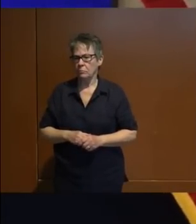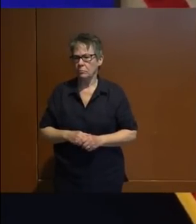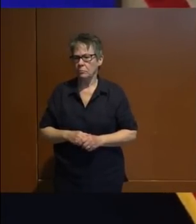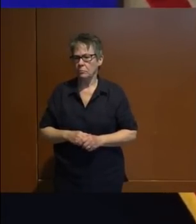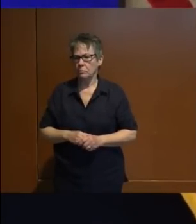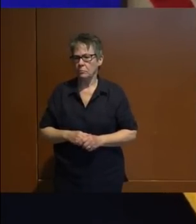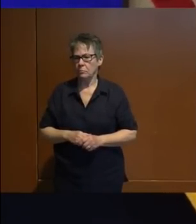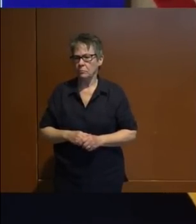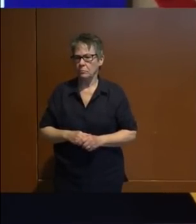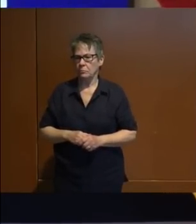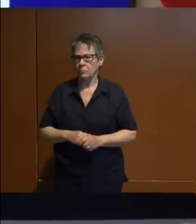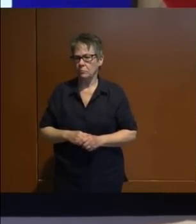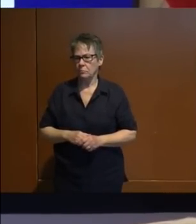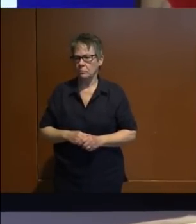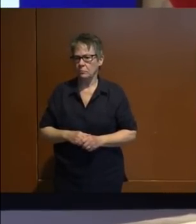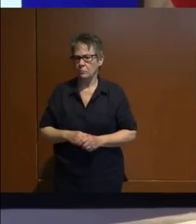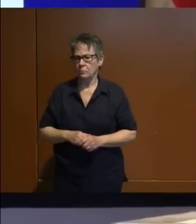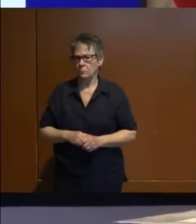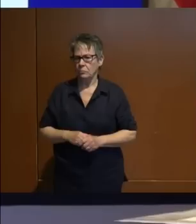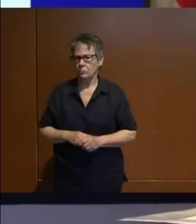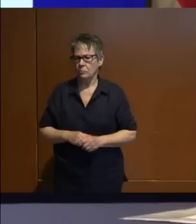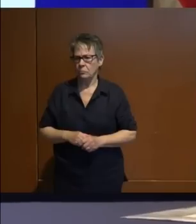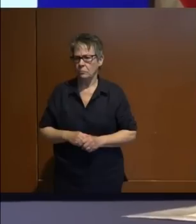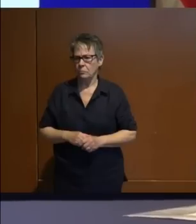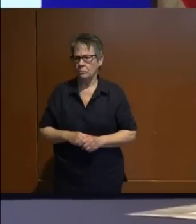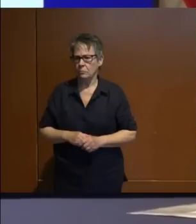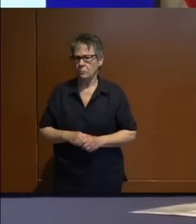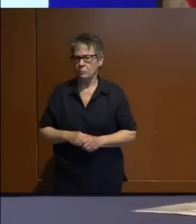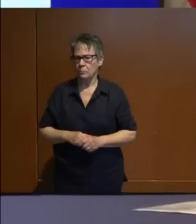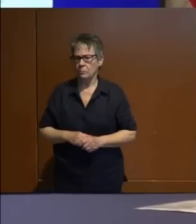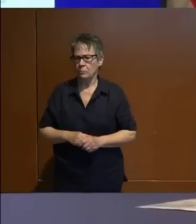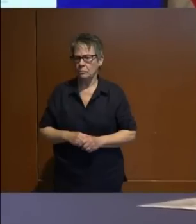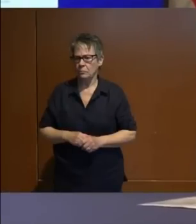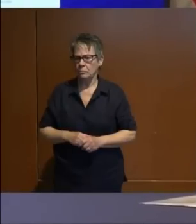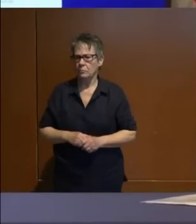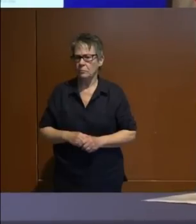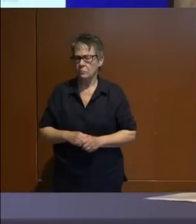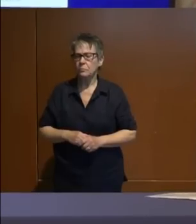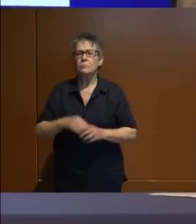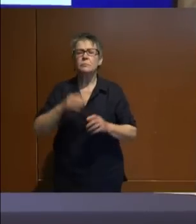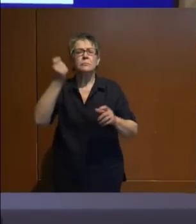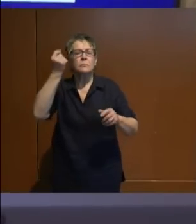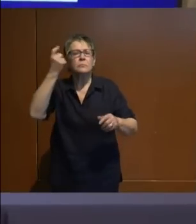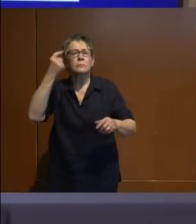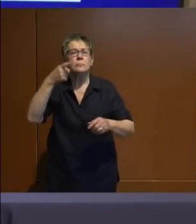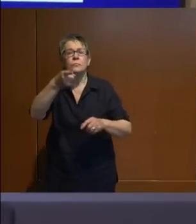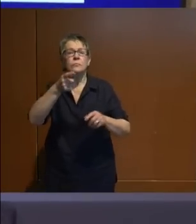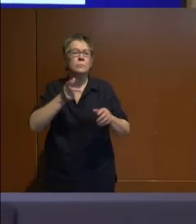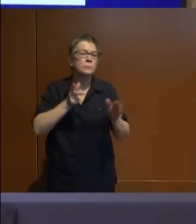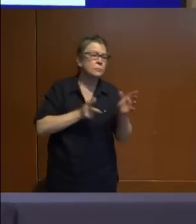distancing, please. Commissioner, do we have an estimate of how many